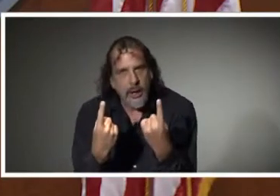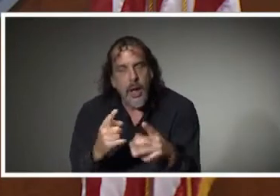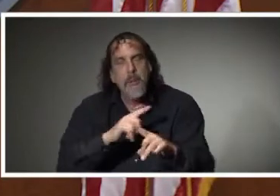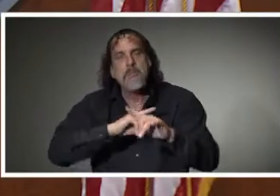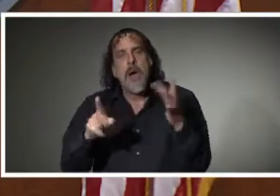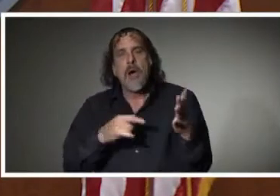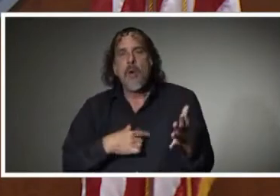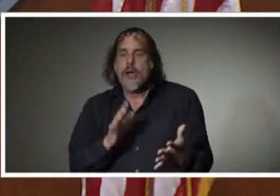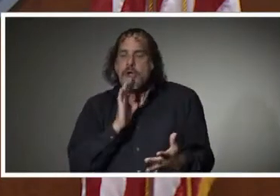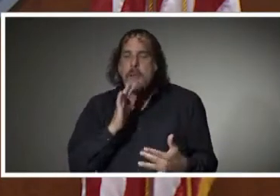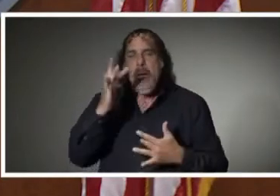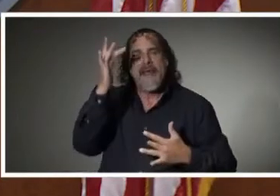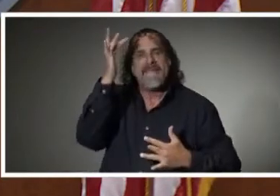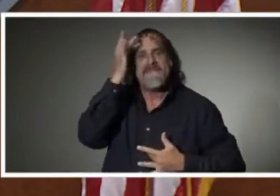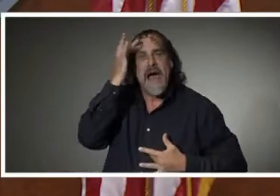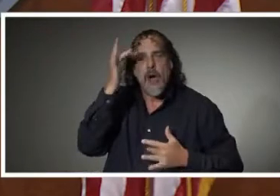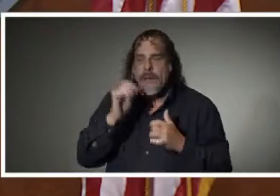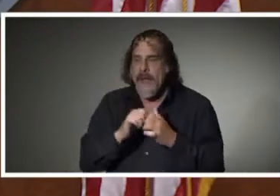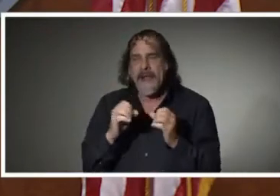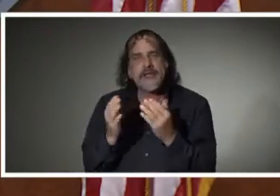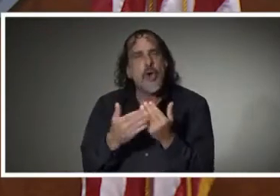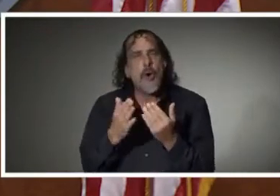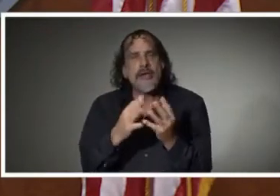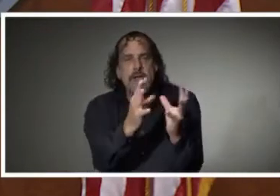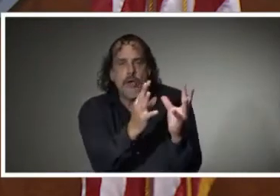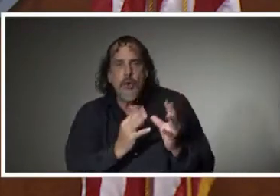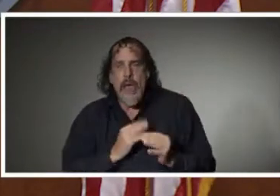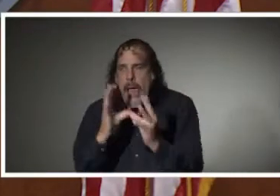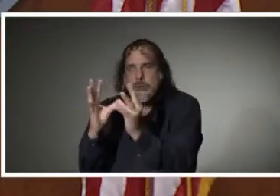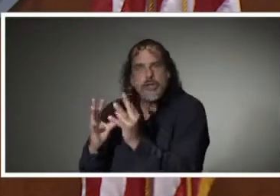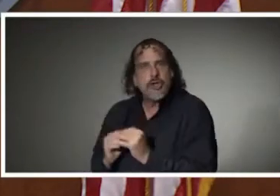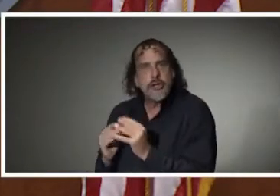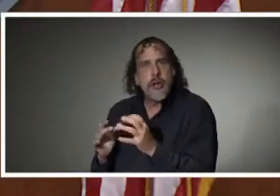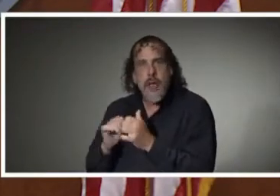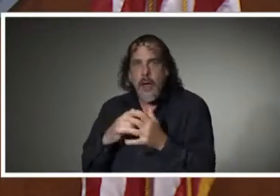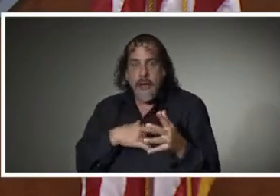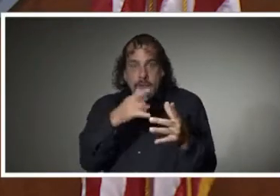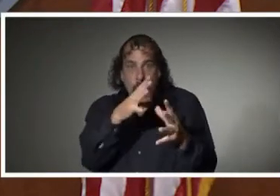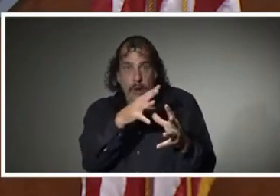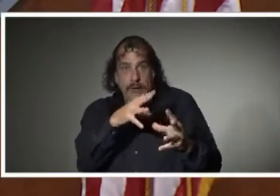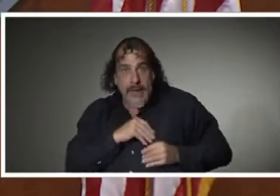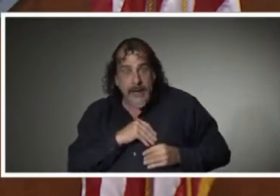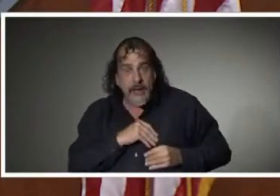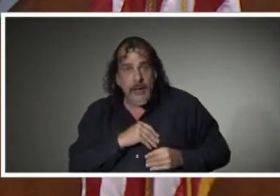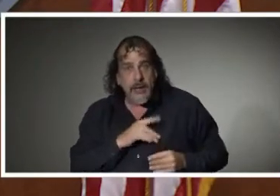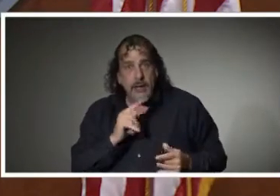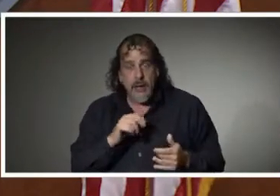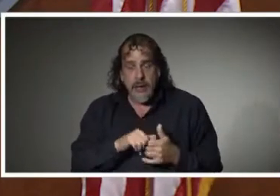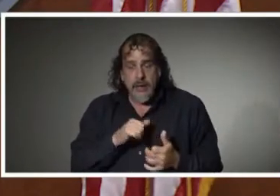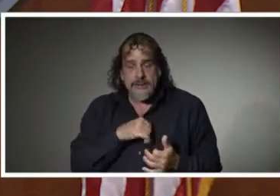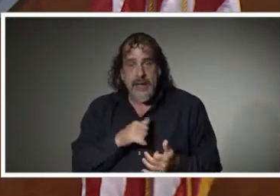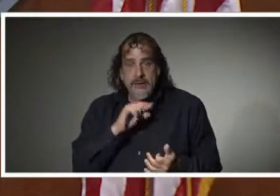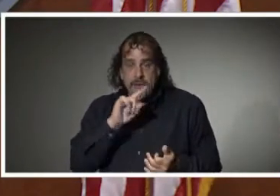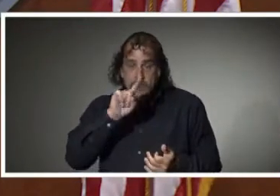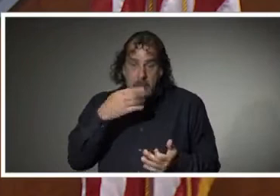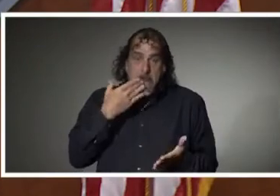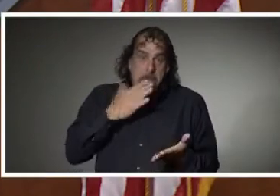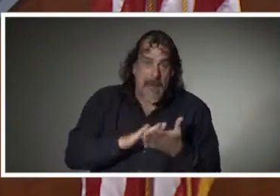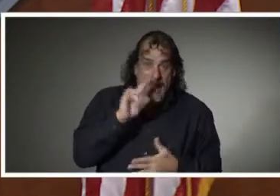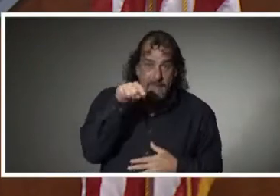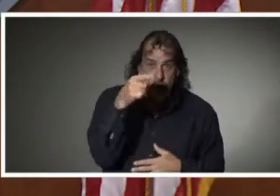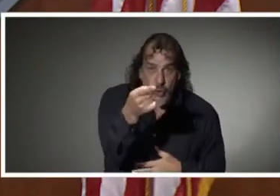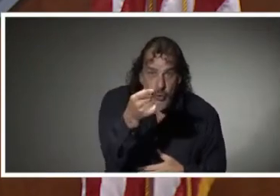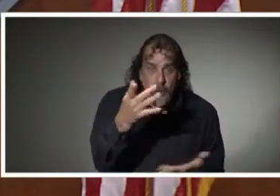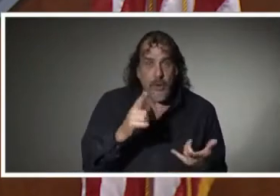virus that is so contagious is, if you get it, you haven't just done something bad for yourself.